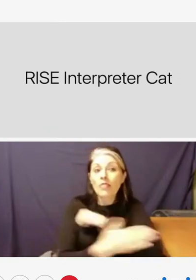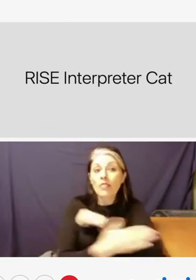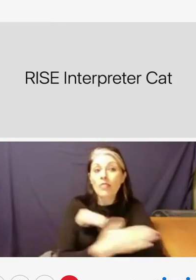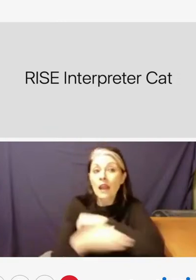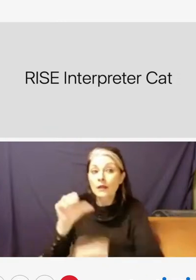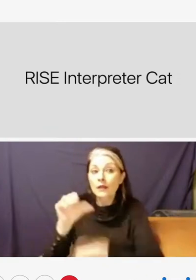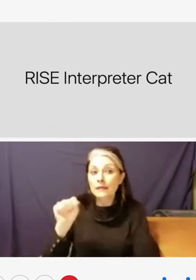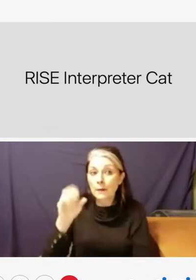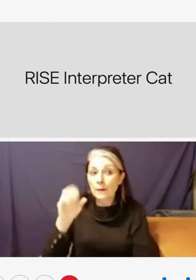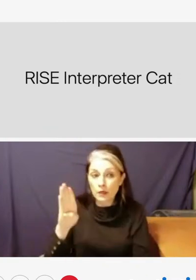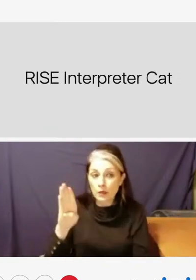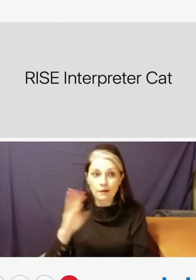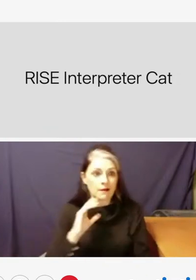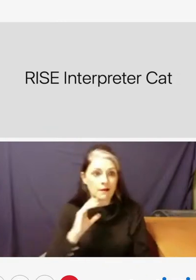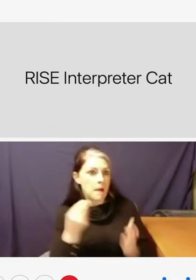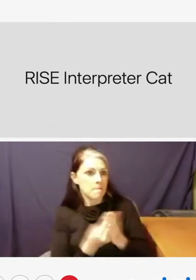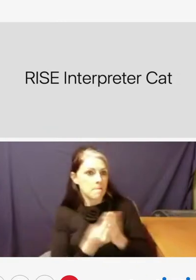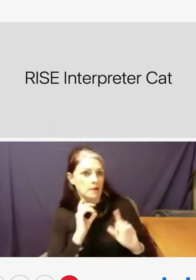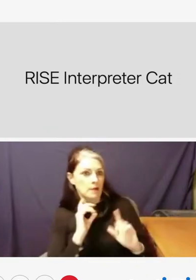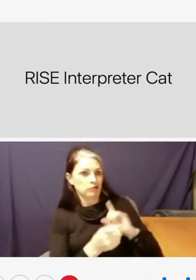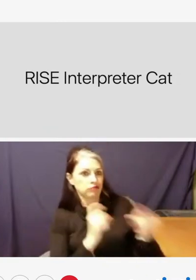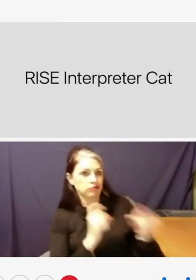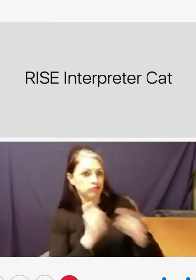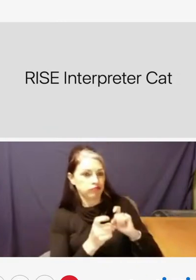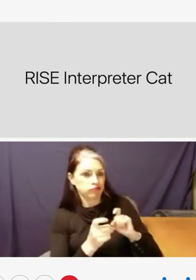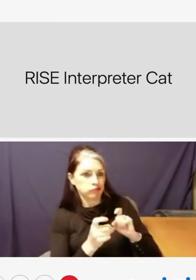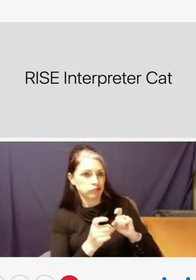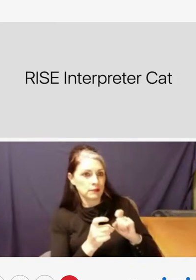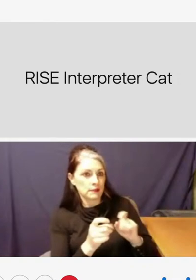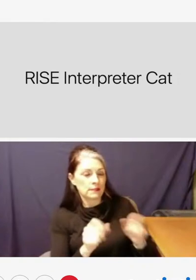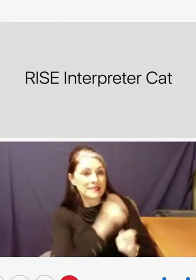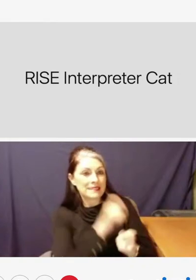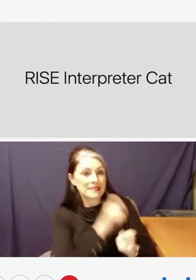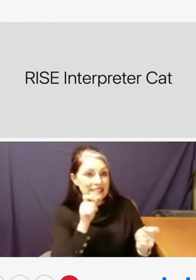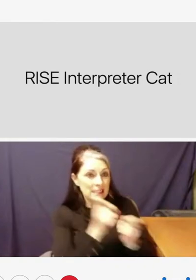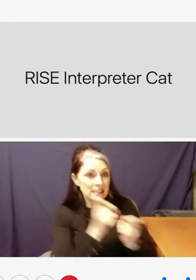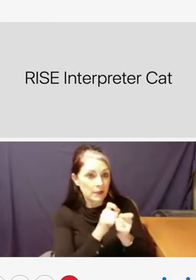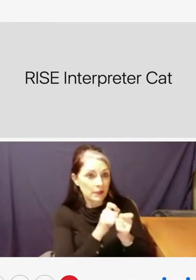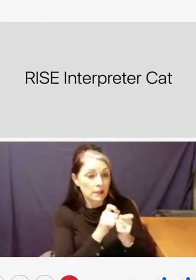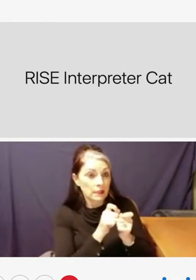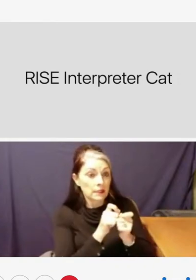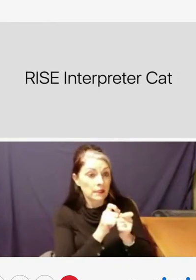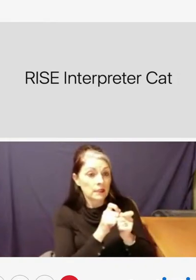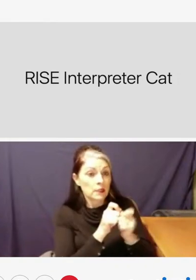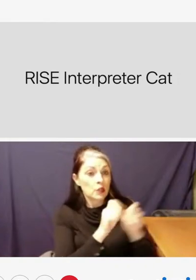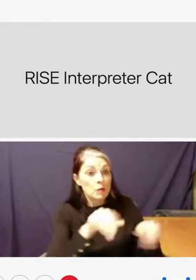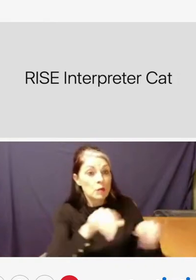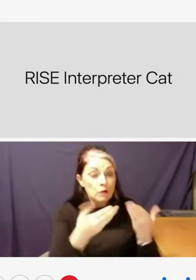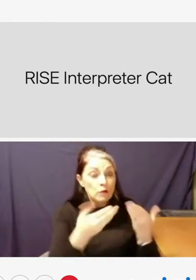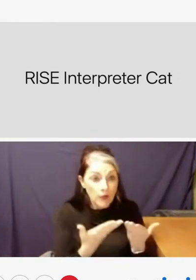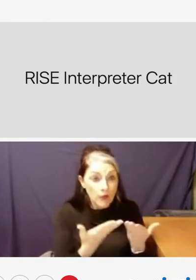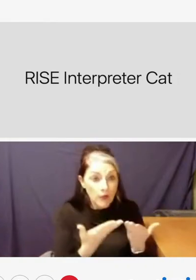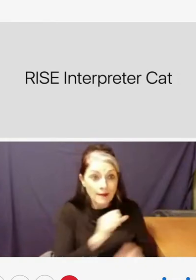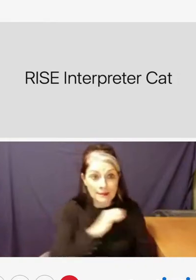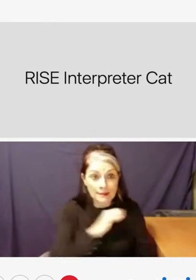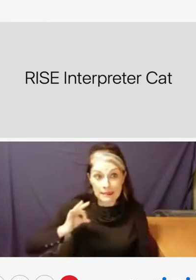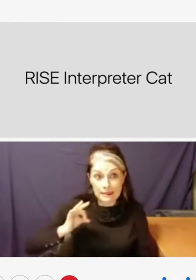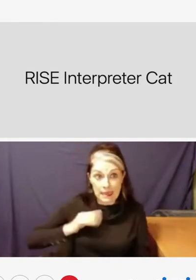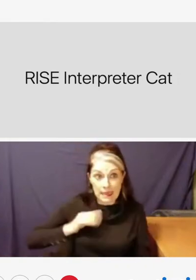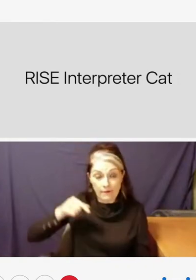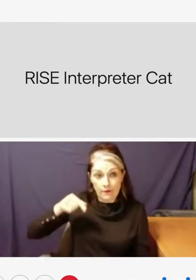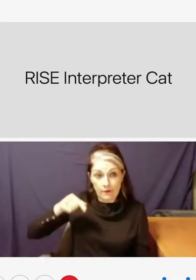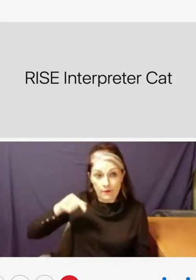Coast to exclusively uh provide four staff to our our to our school district free of cost that's a